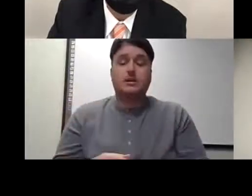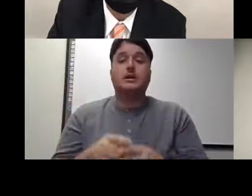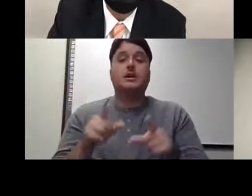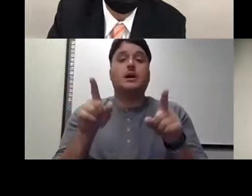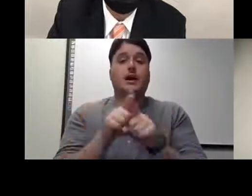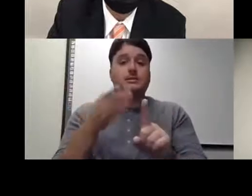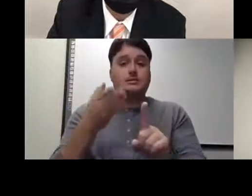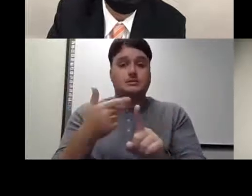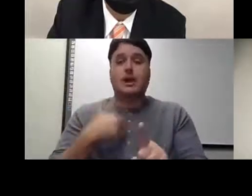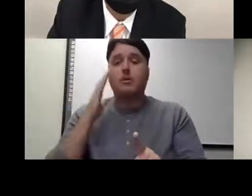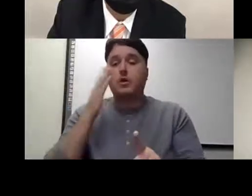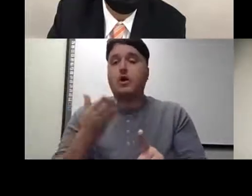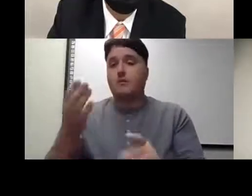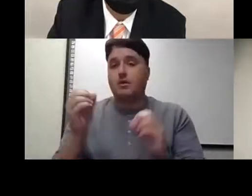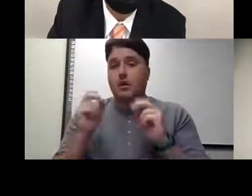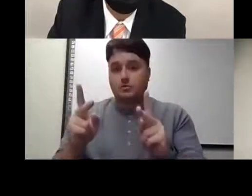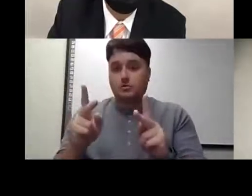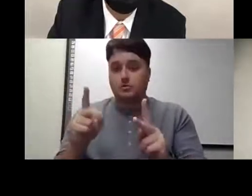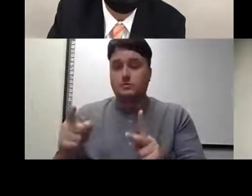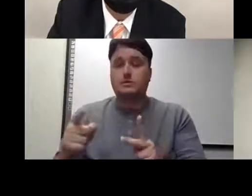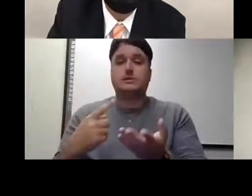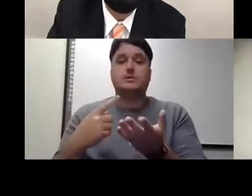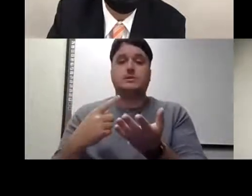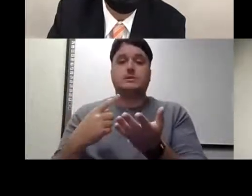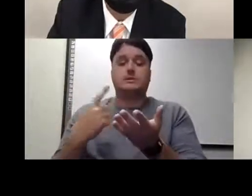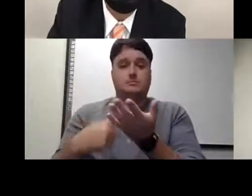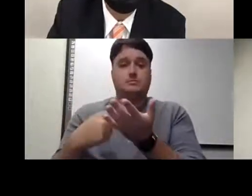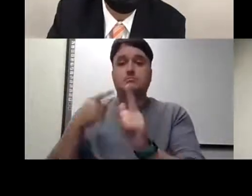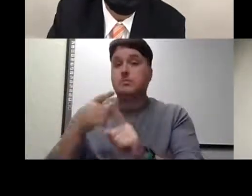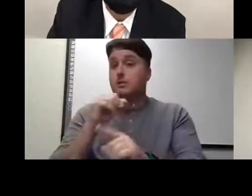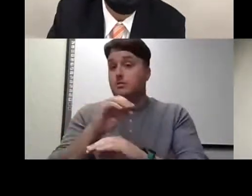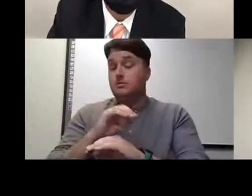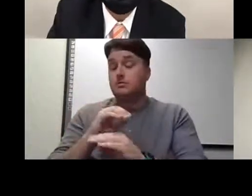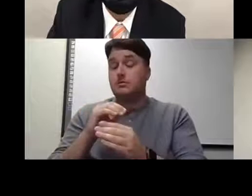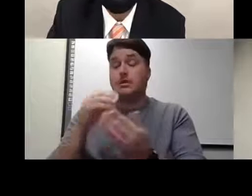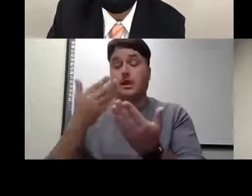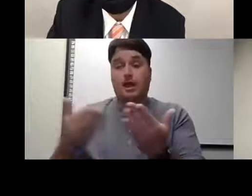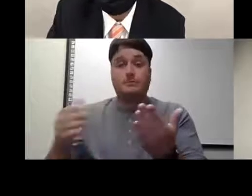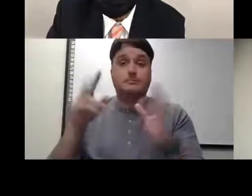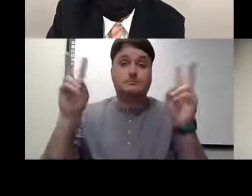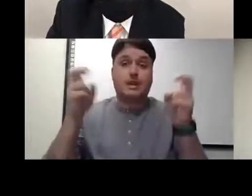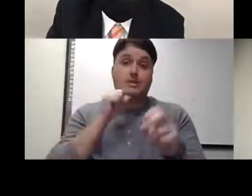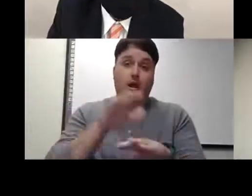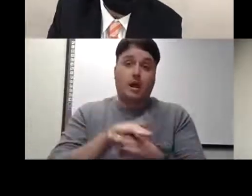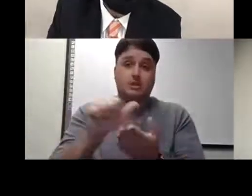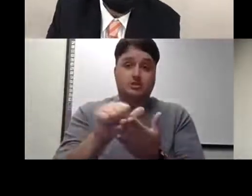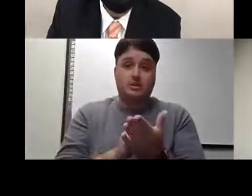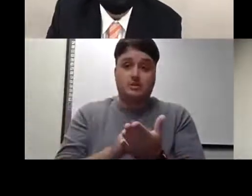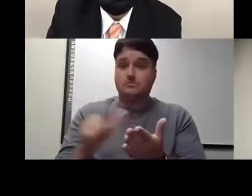I would offer the opportunity to speak on non-agenda topics. I see you shaking heads, great, thank you very